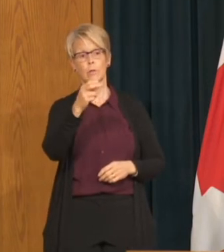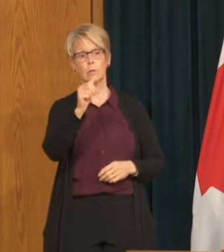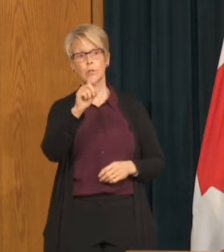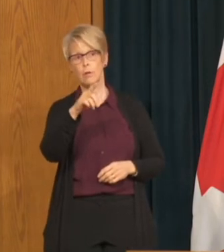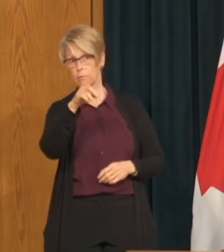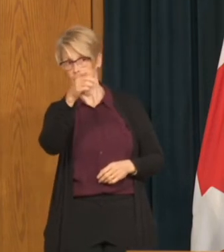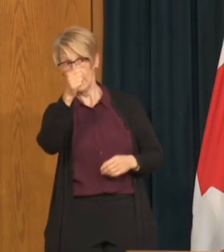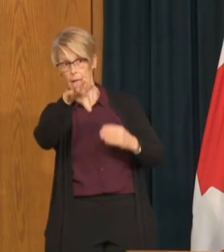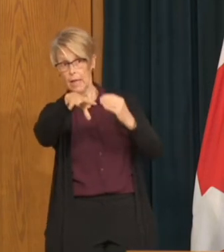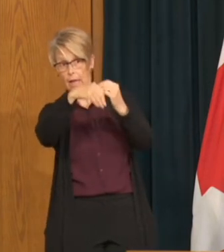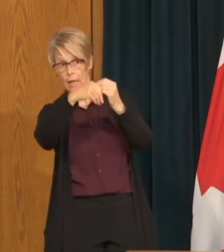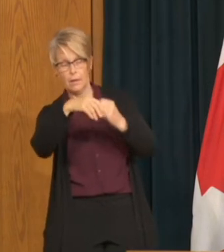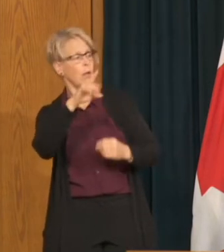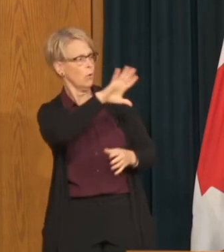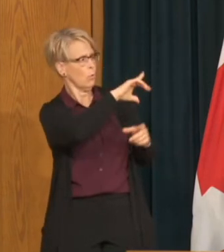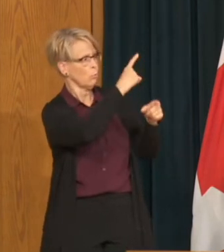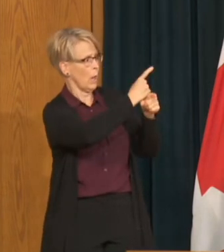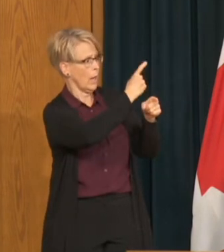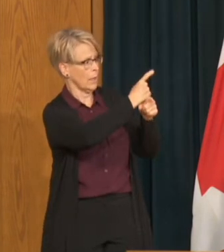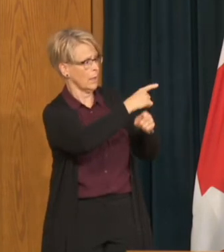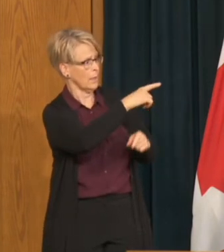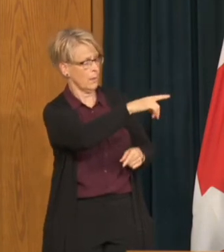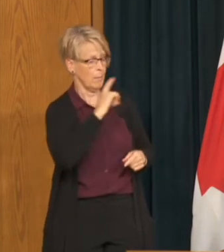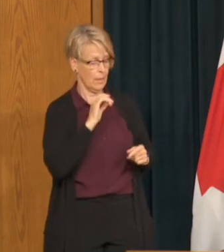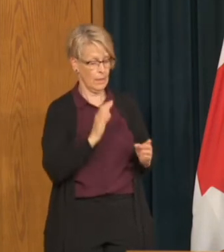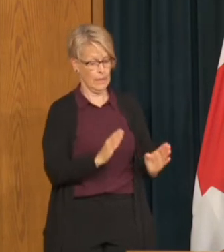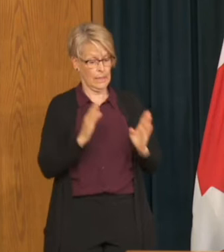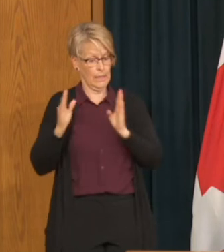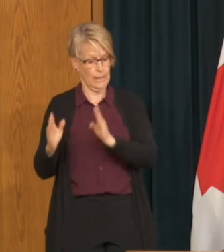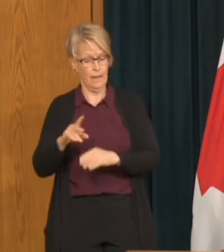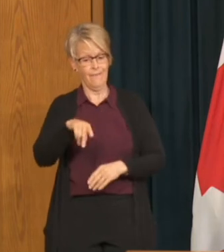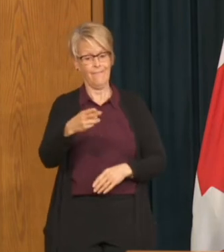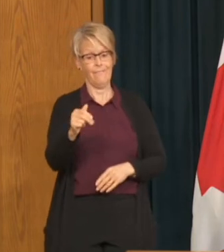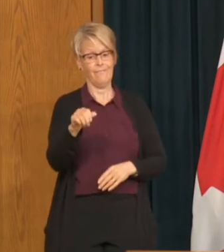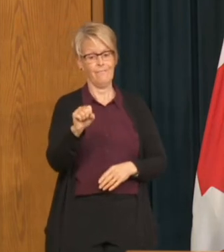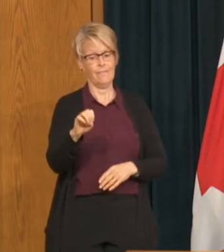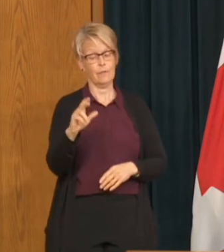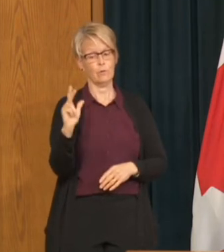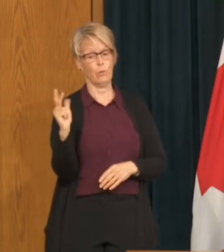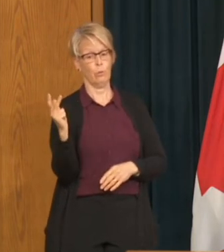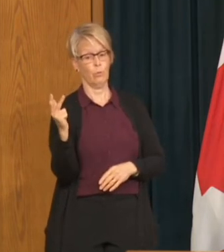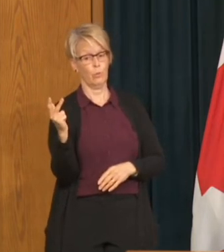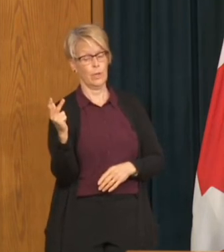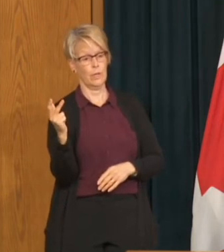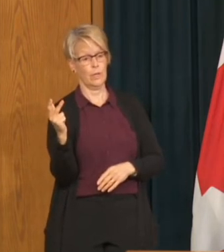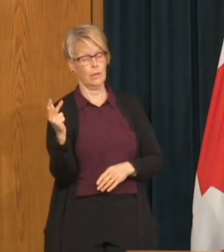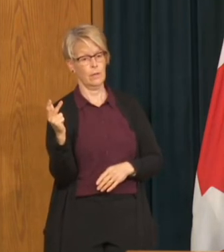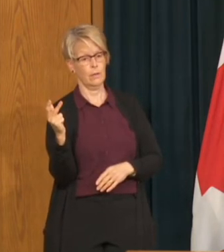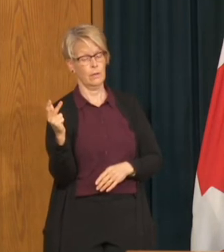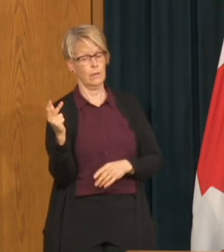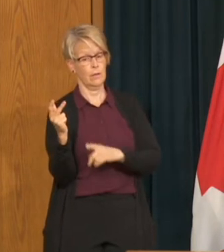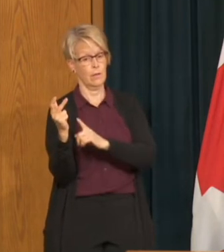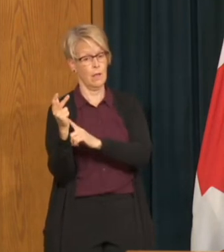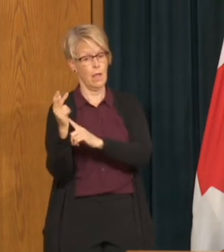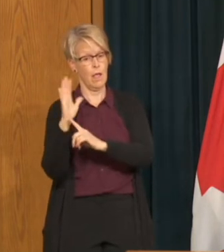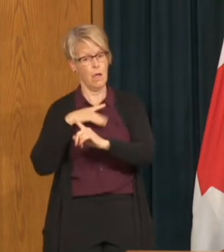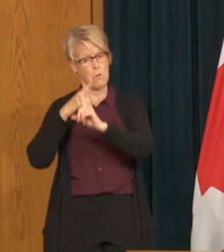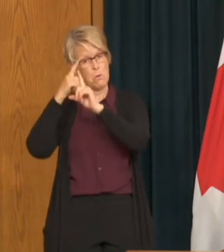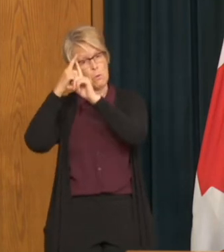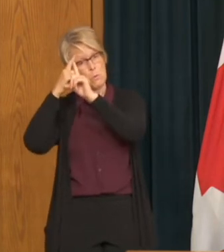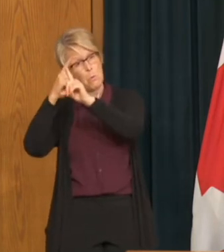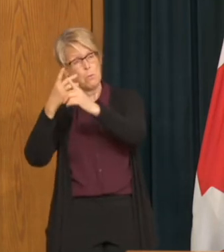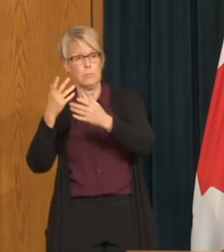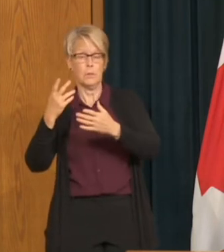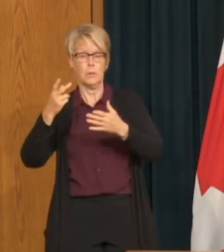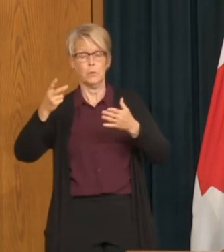we, in terms of the following phase, which will be phase 3, there is that, we're hoping within 2 to 4